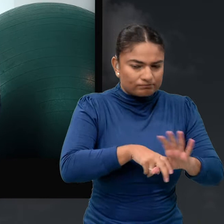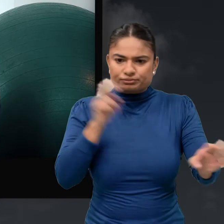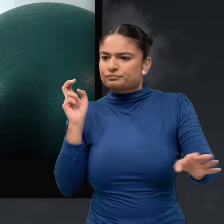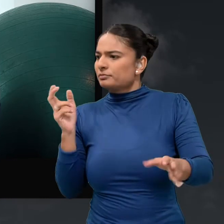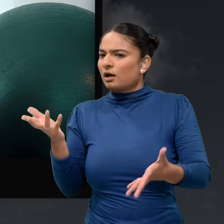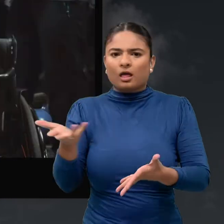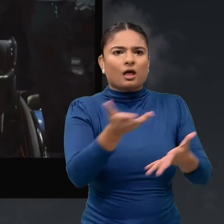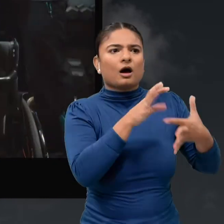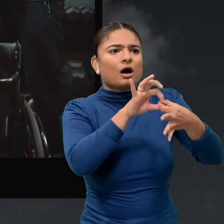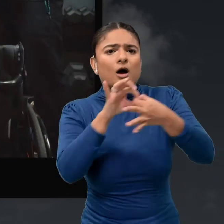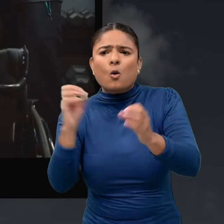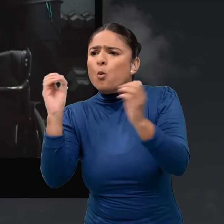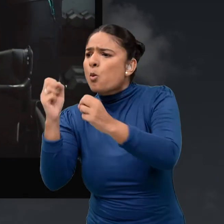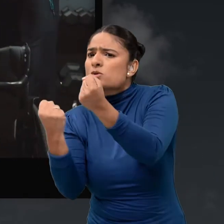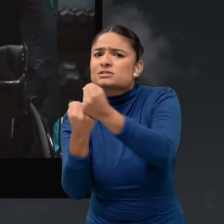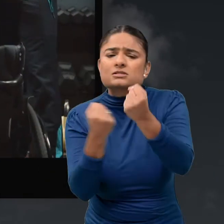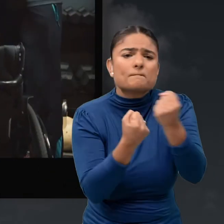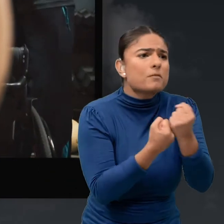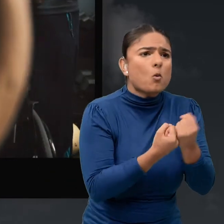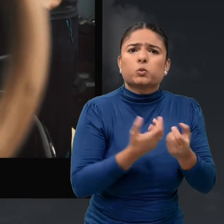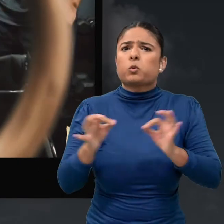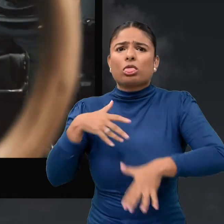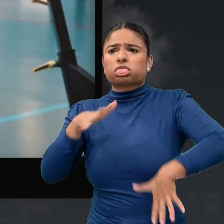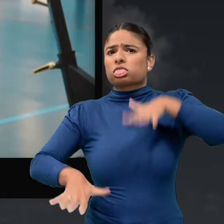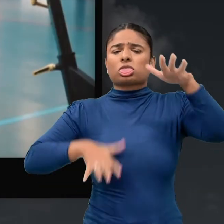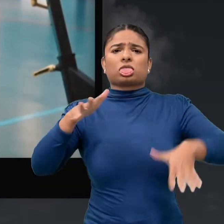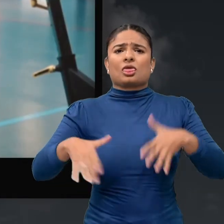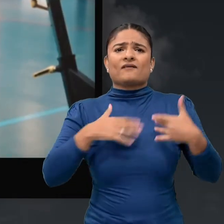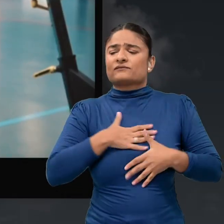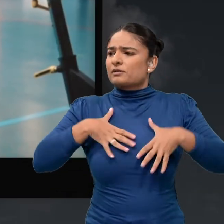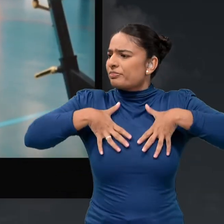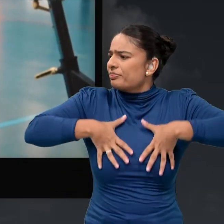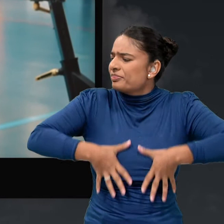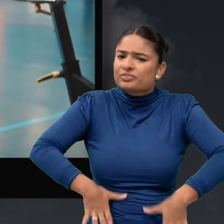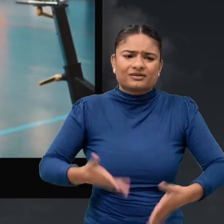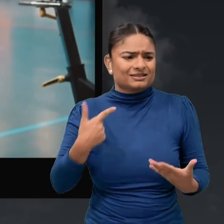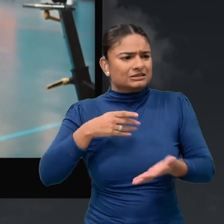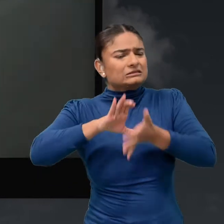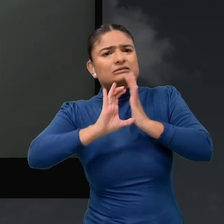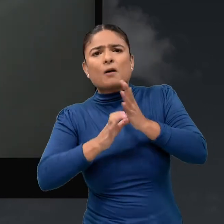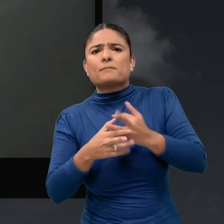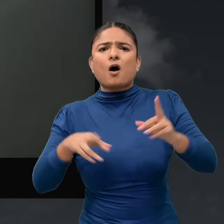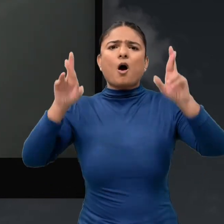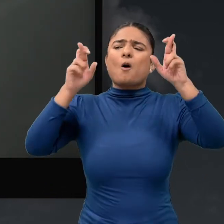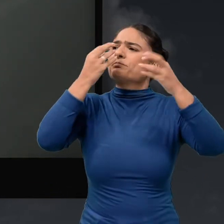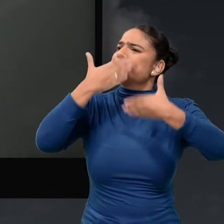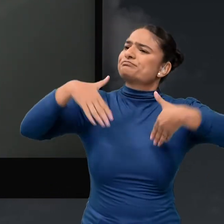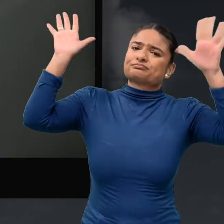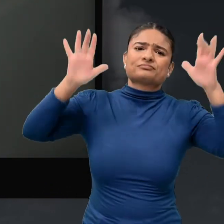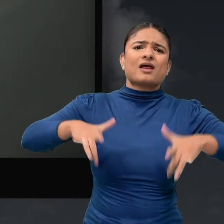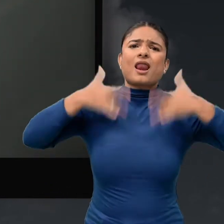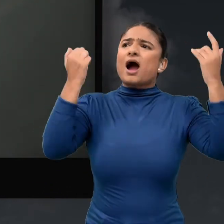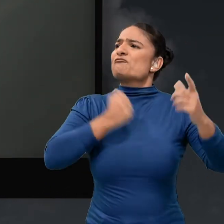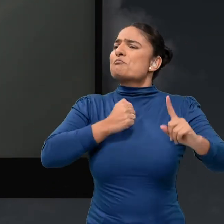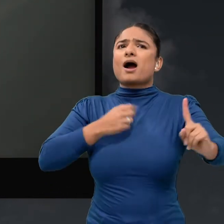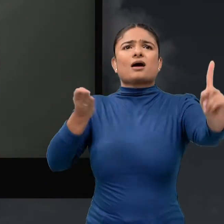no guidance. Often people fall into depression and they lose the hope in their chance at life, and